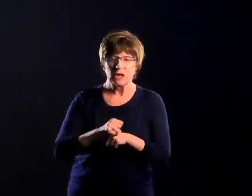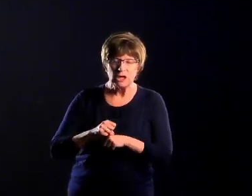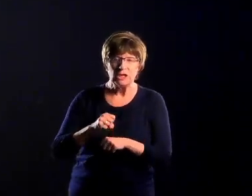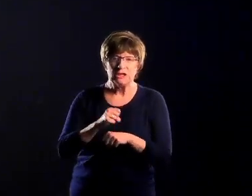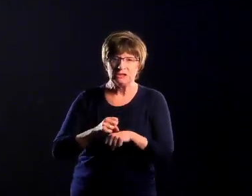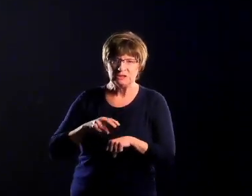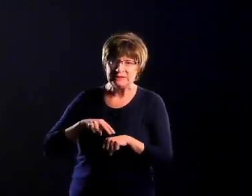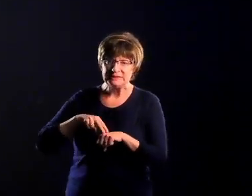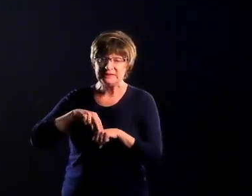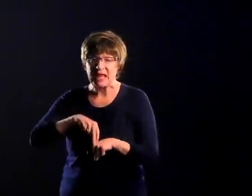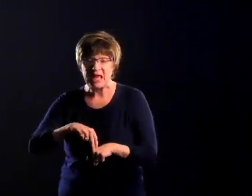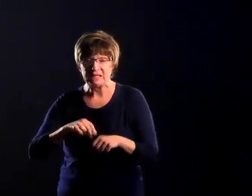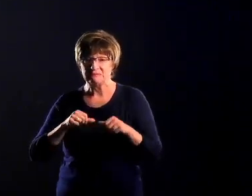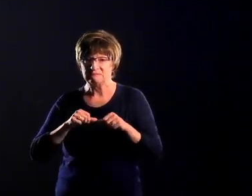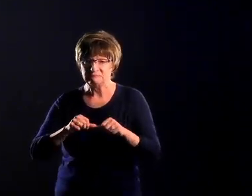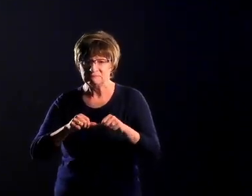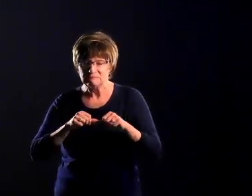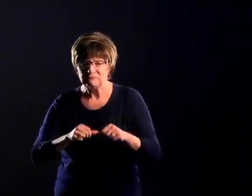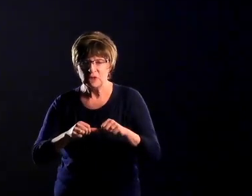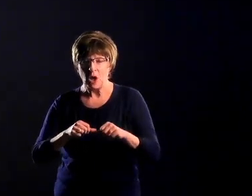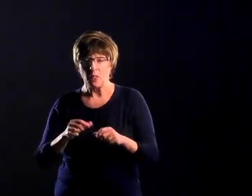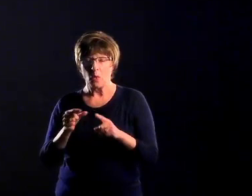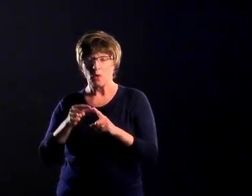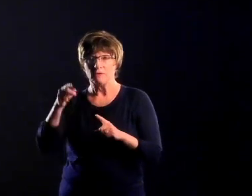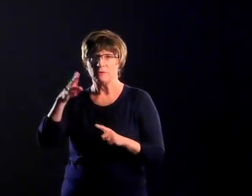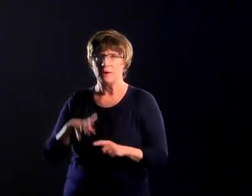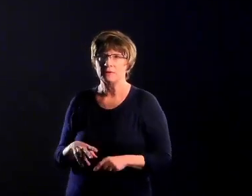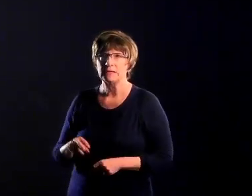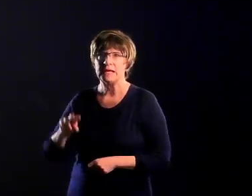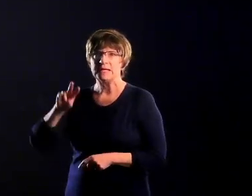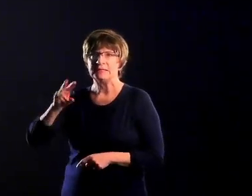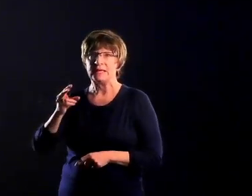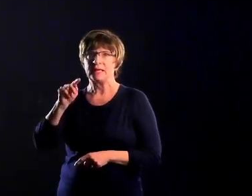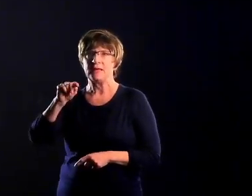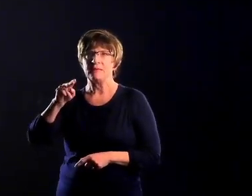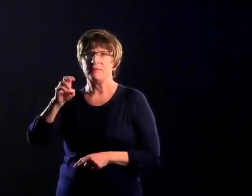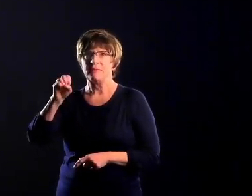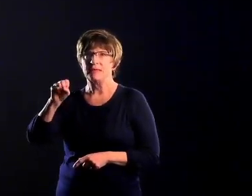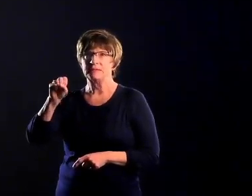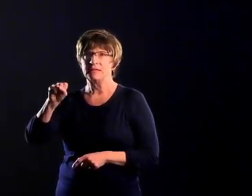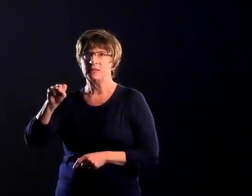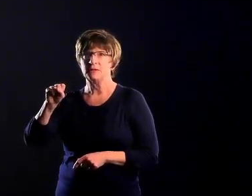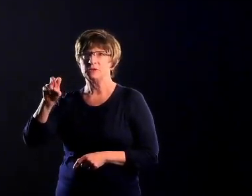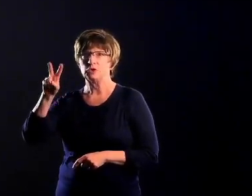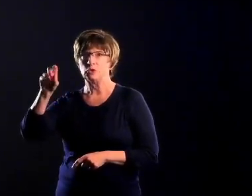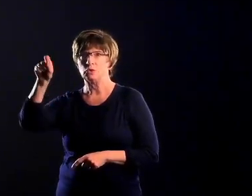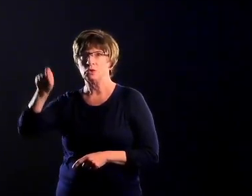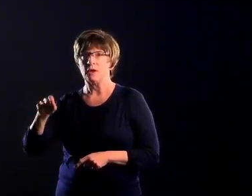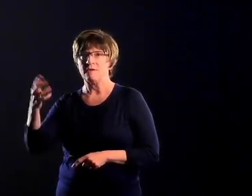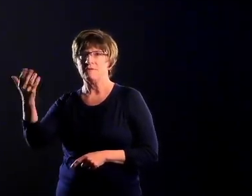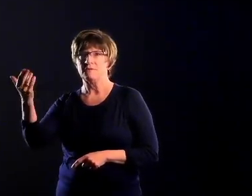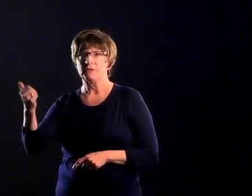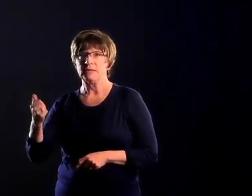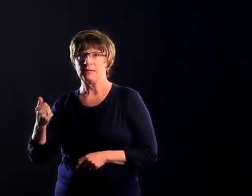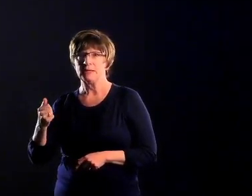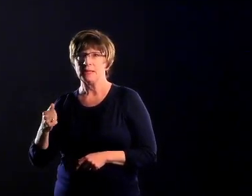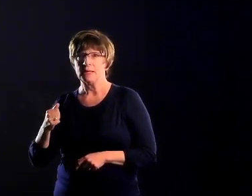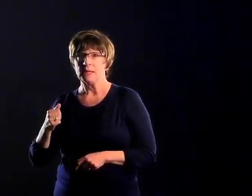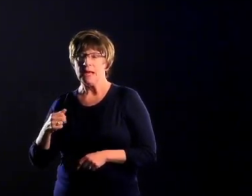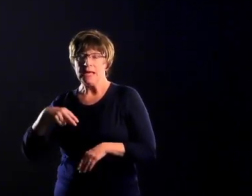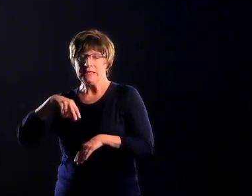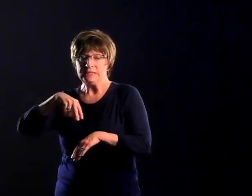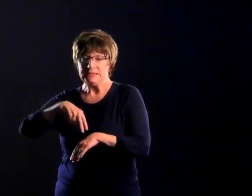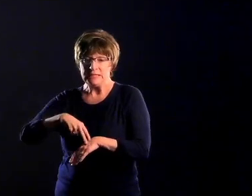word. In 2 Thessalonians chapter 2, verse 15, it says, "So then, brothers and sisters, stand firm and